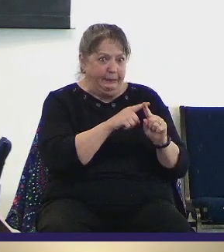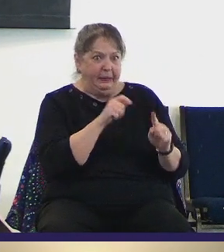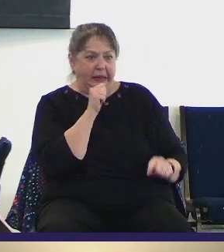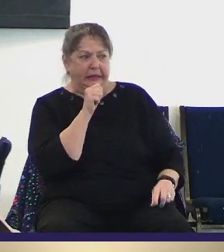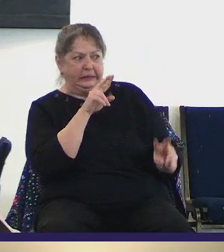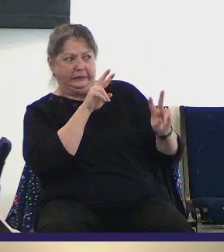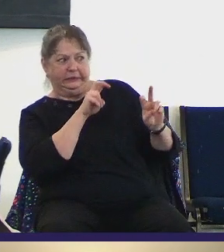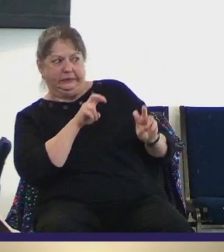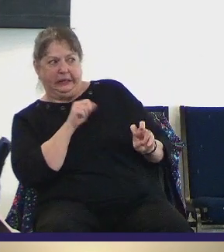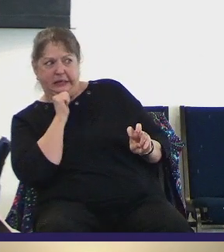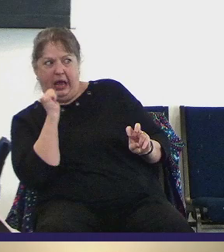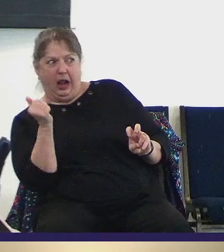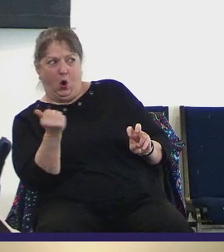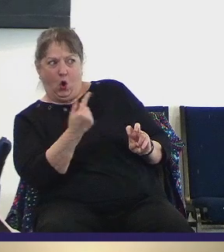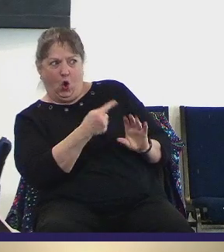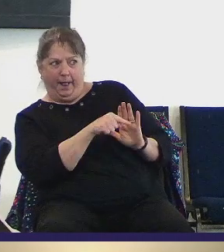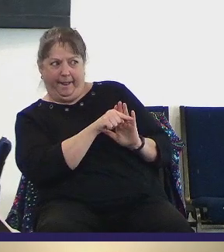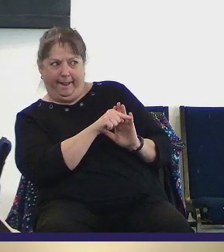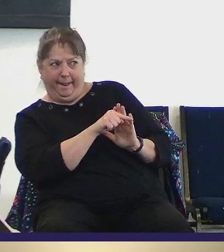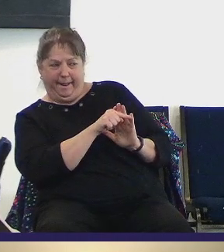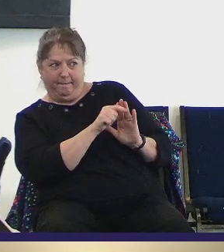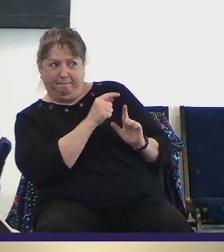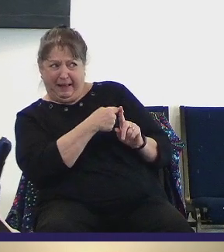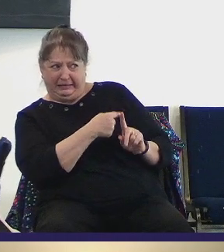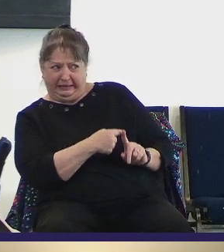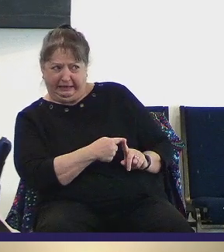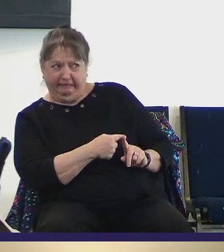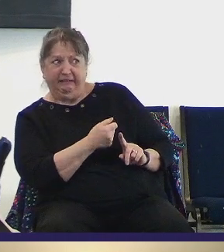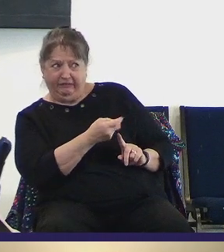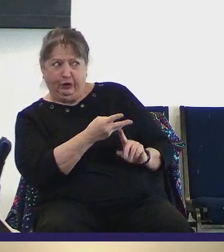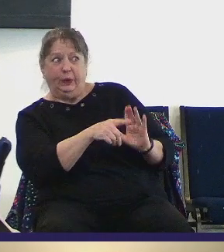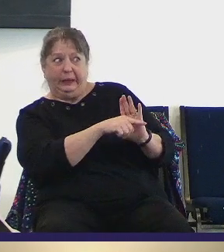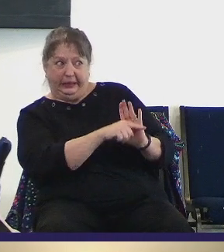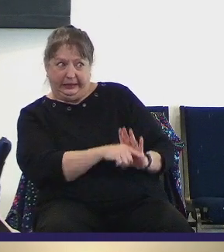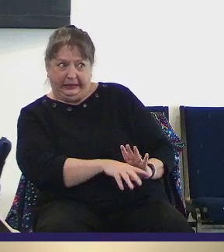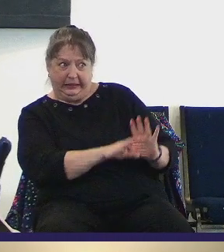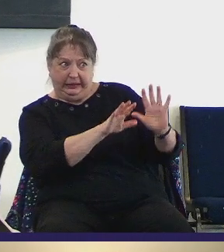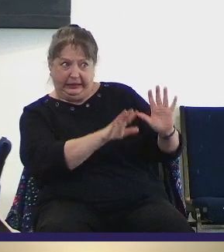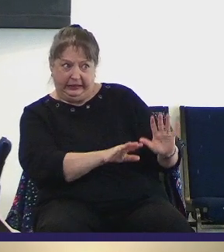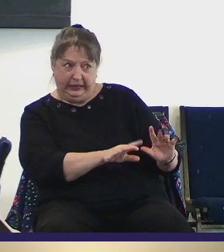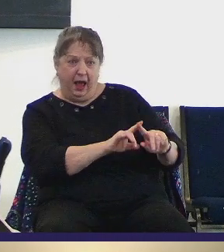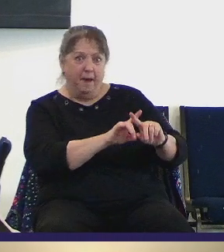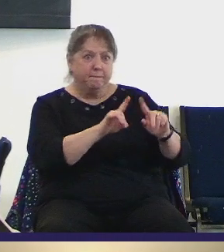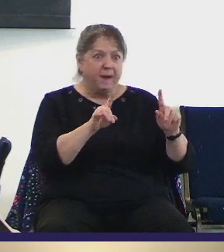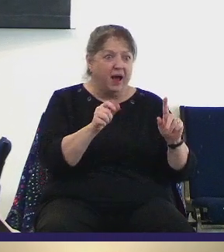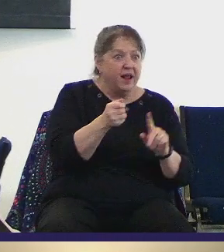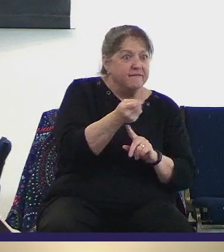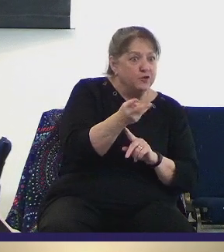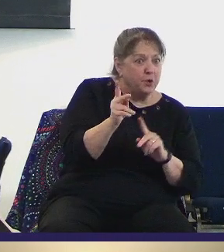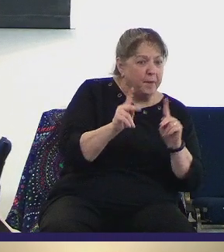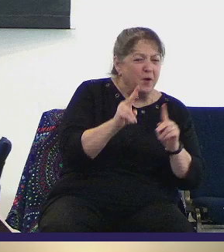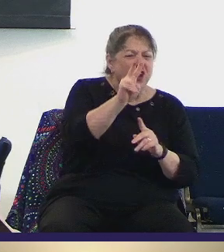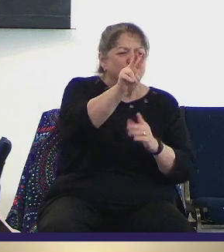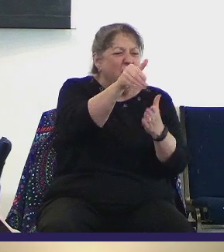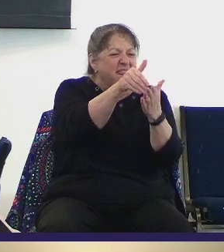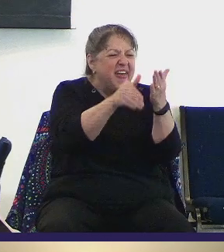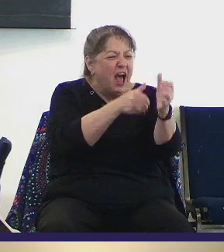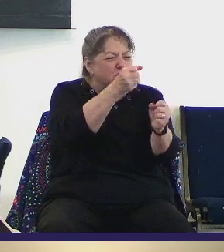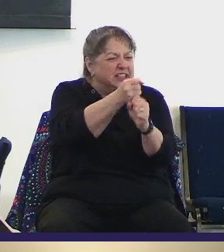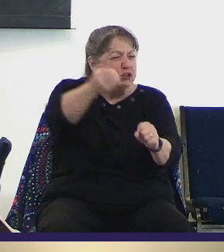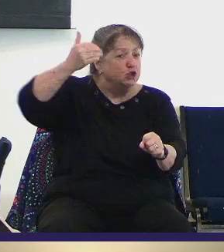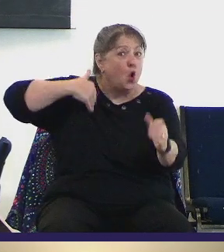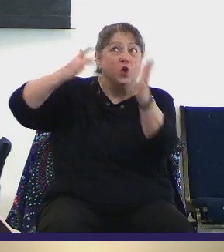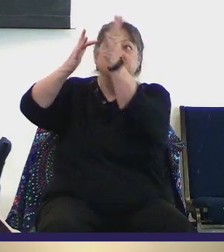not so good. And then there are disciples of Jesus. who 2,000 years ago came into this